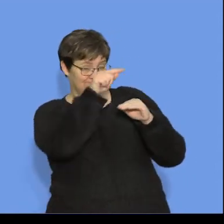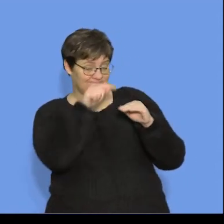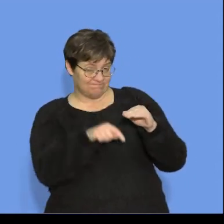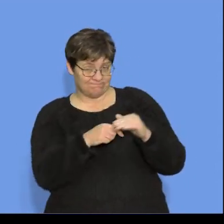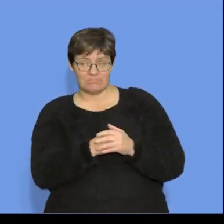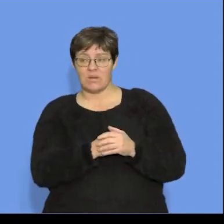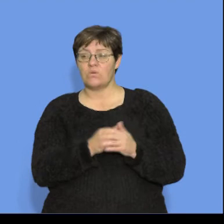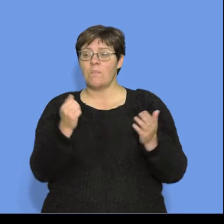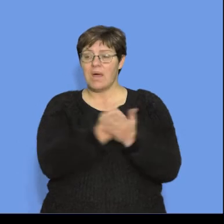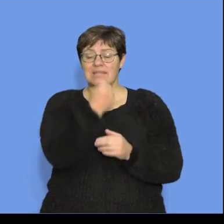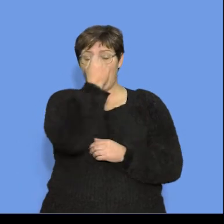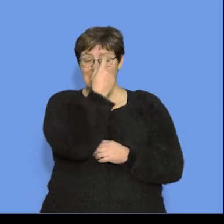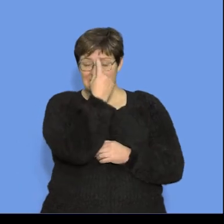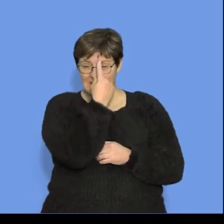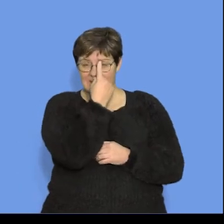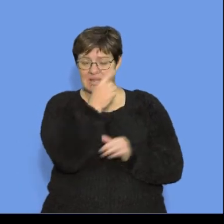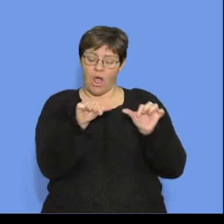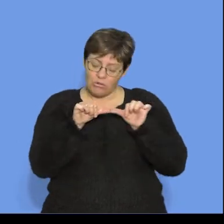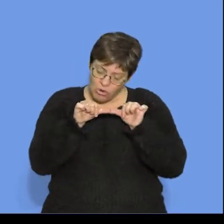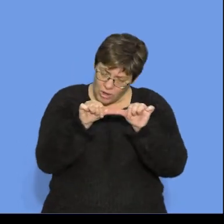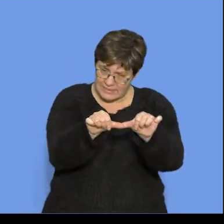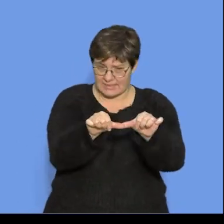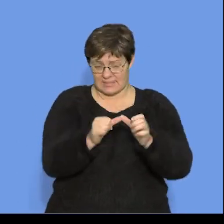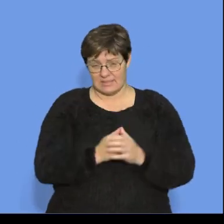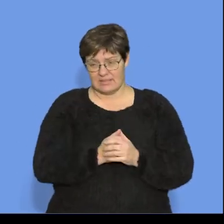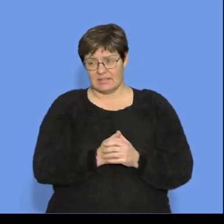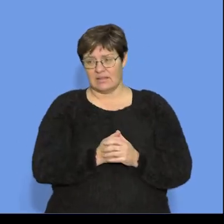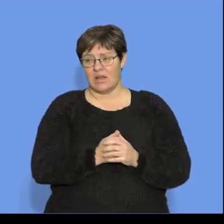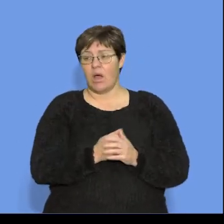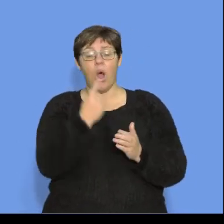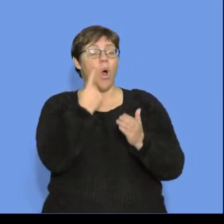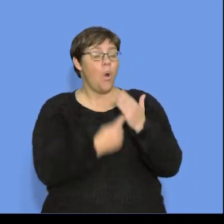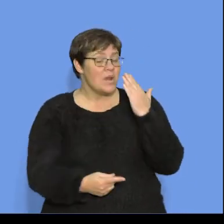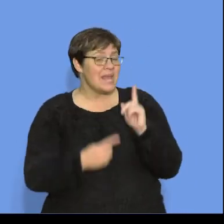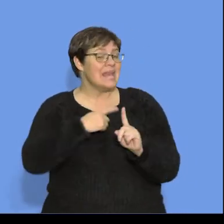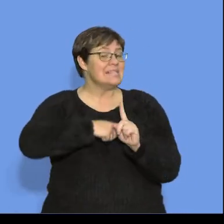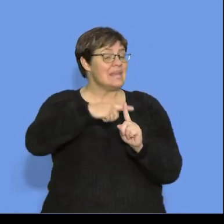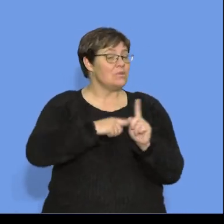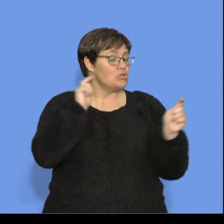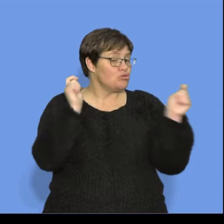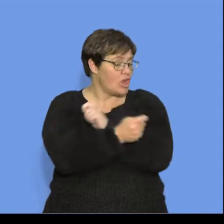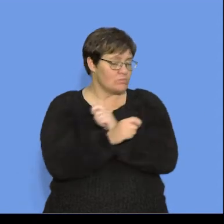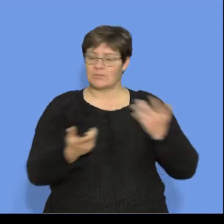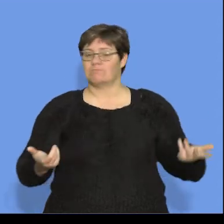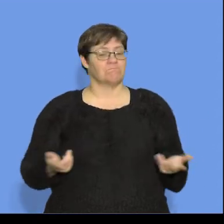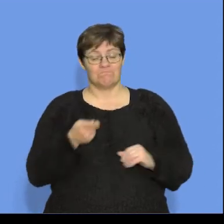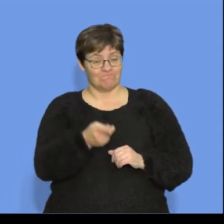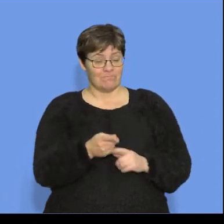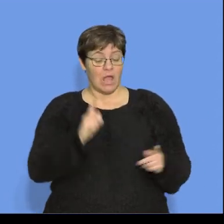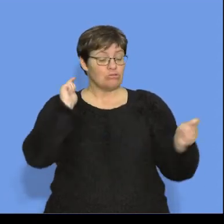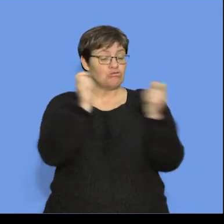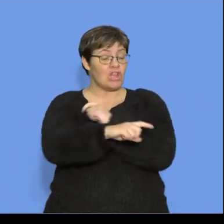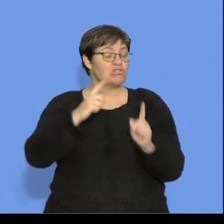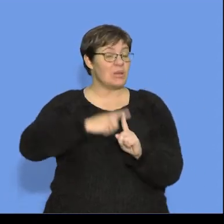you to understand this is a constant, except when we change the temperature. If you change